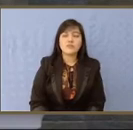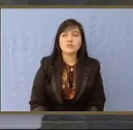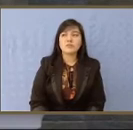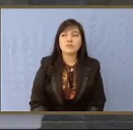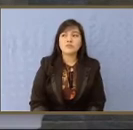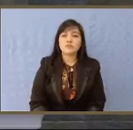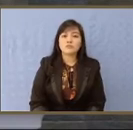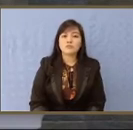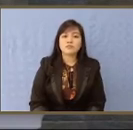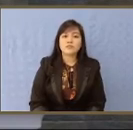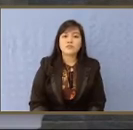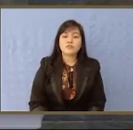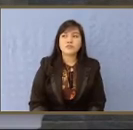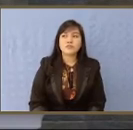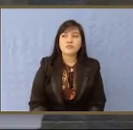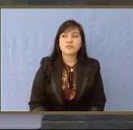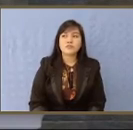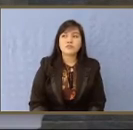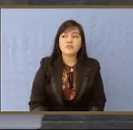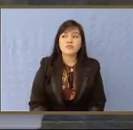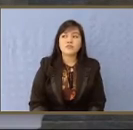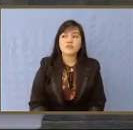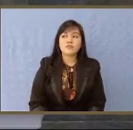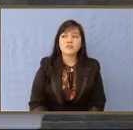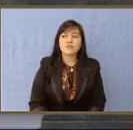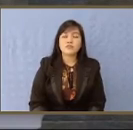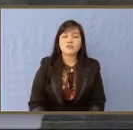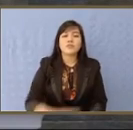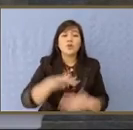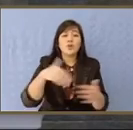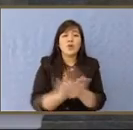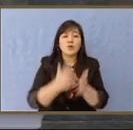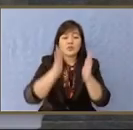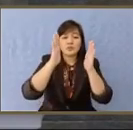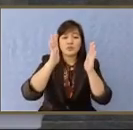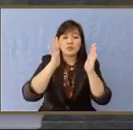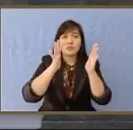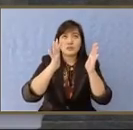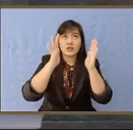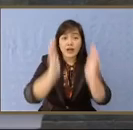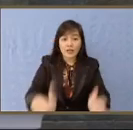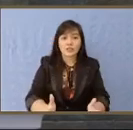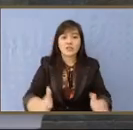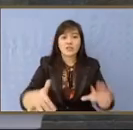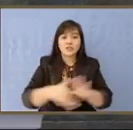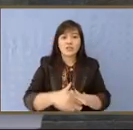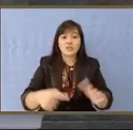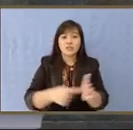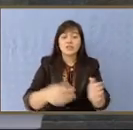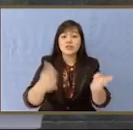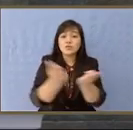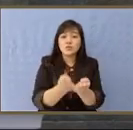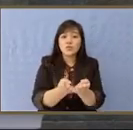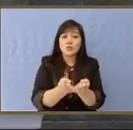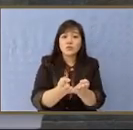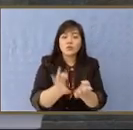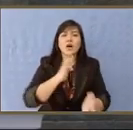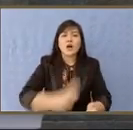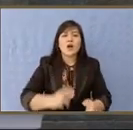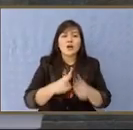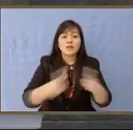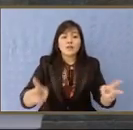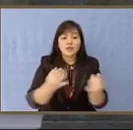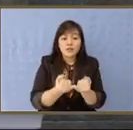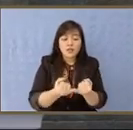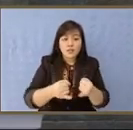yung mga characters po na makikita po natin dito po sa Book of Ruth, which are important characters, nandiyan po